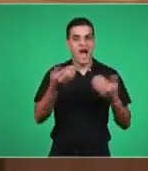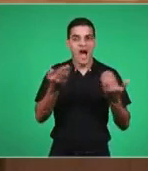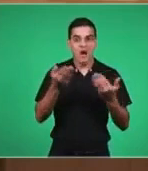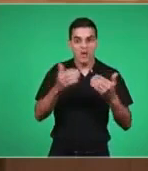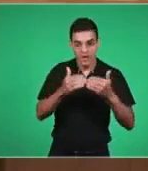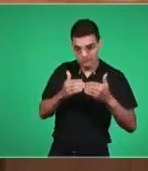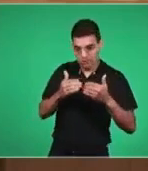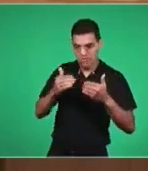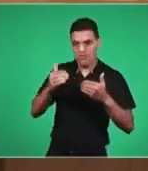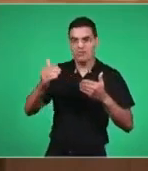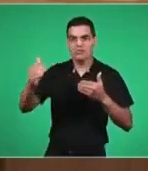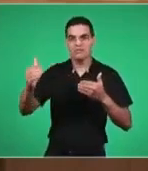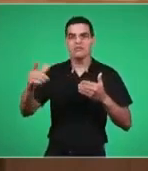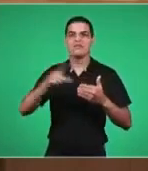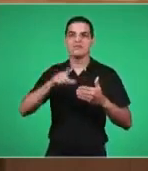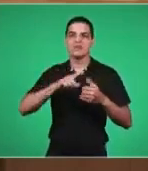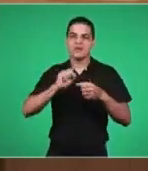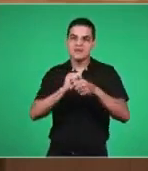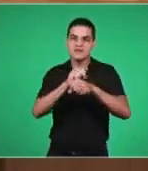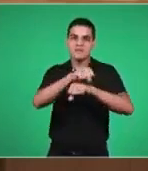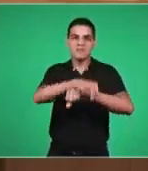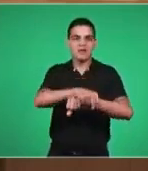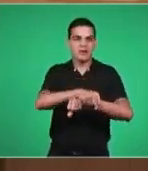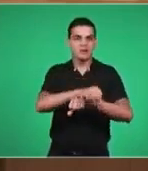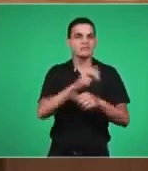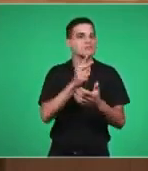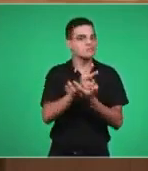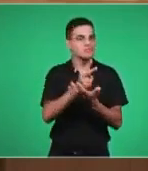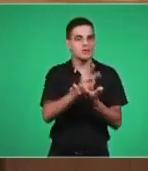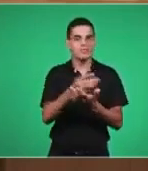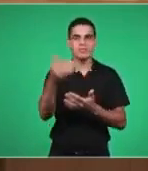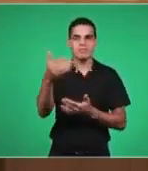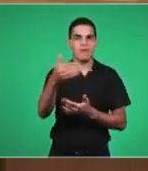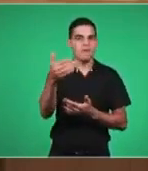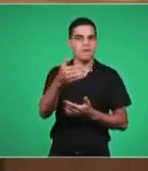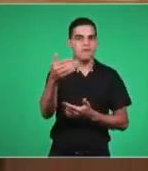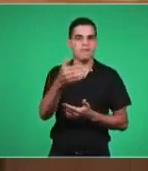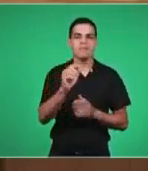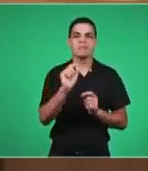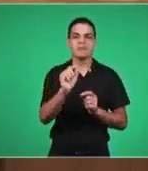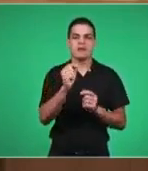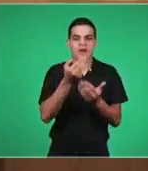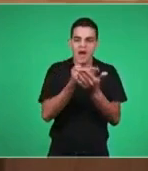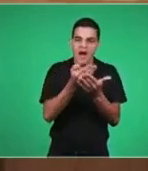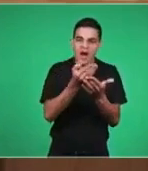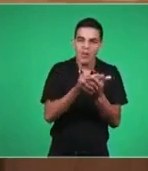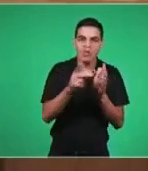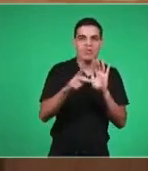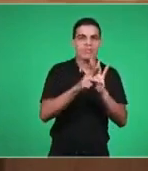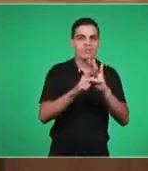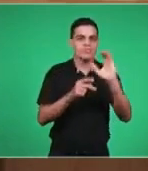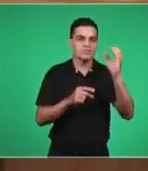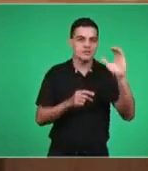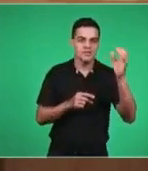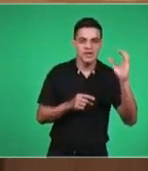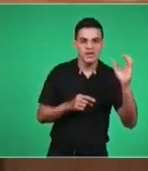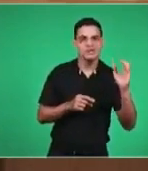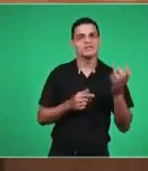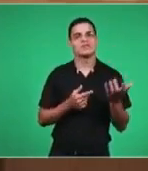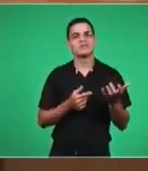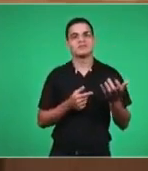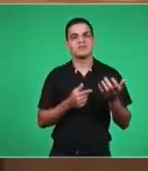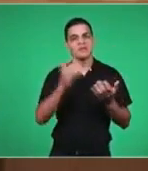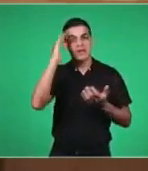From now on out, we have to give one or two classes about this topic, because it's